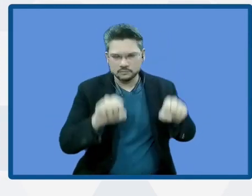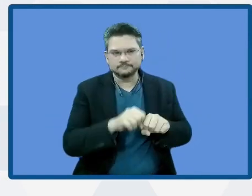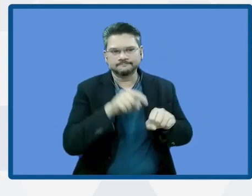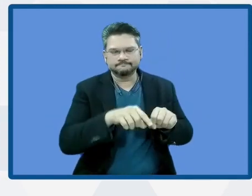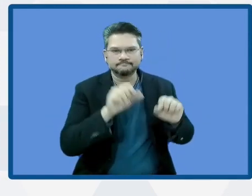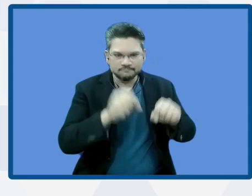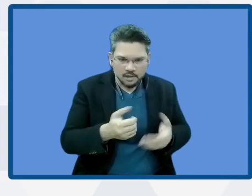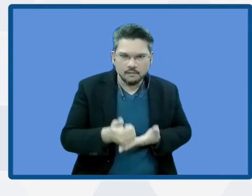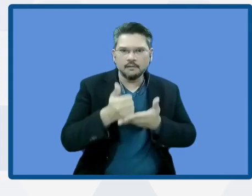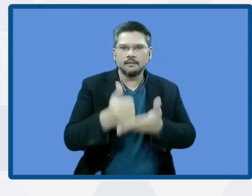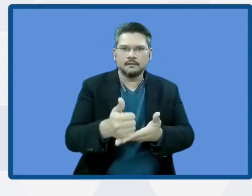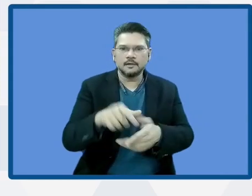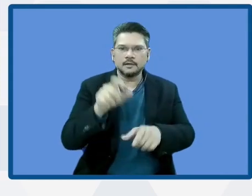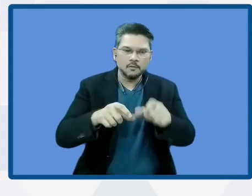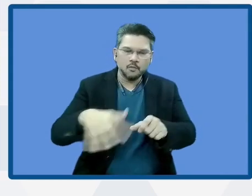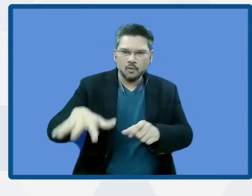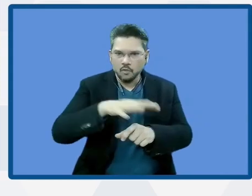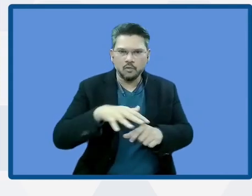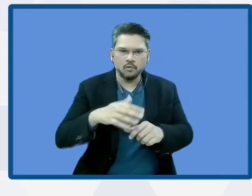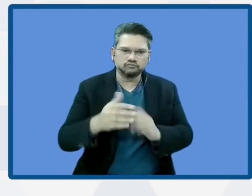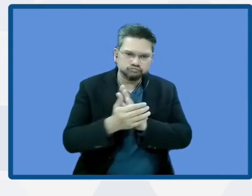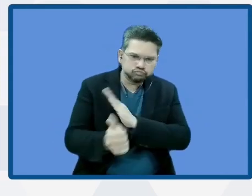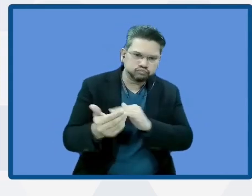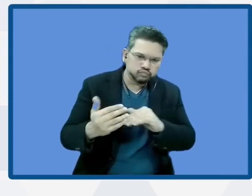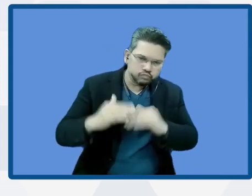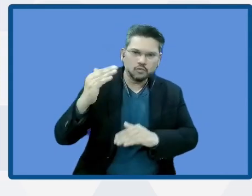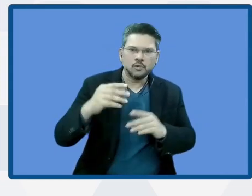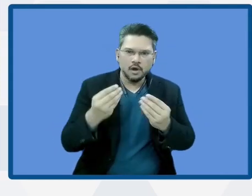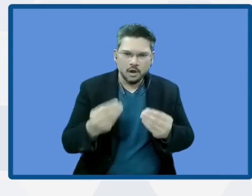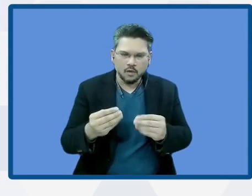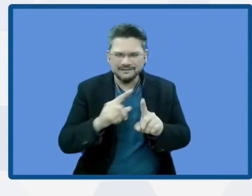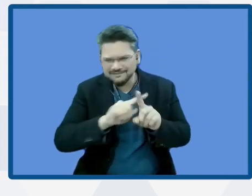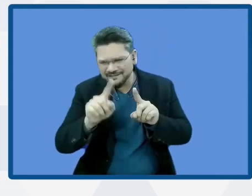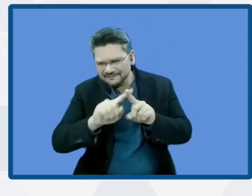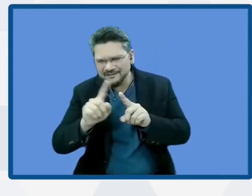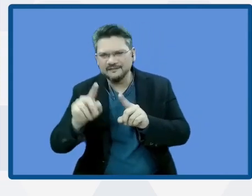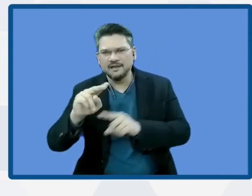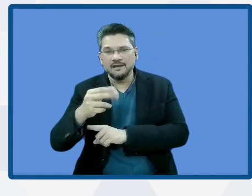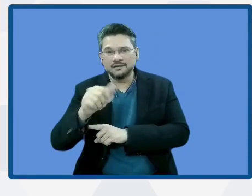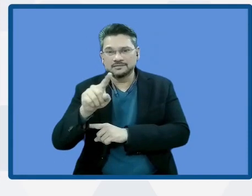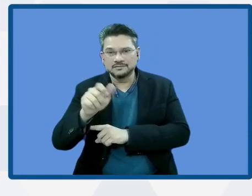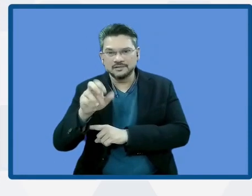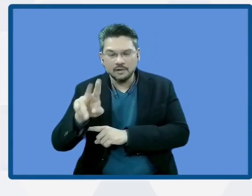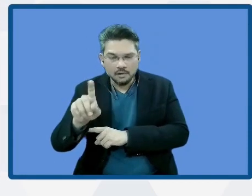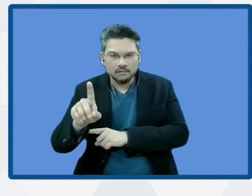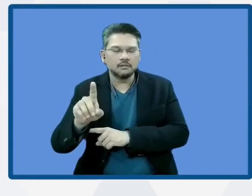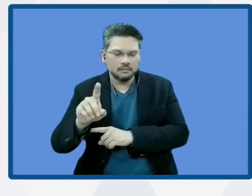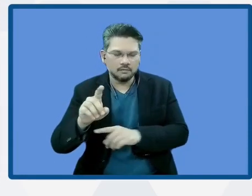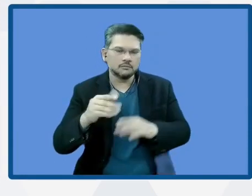early warning systems. Multi-hazard early warning systems is still limited. To